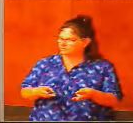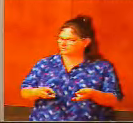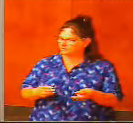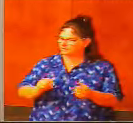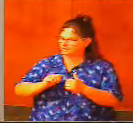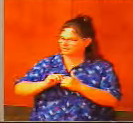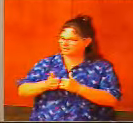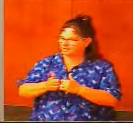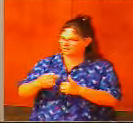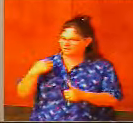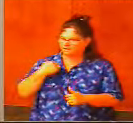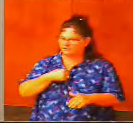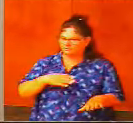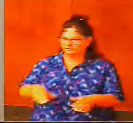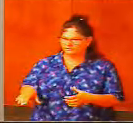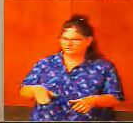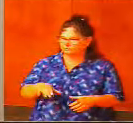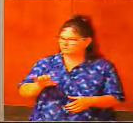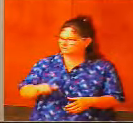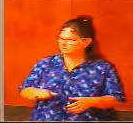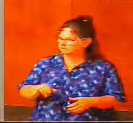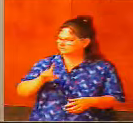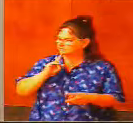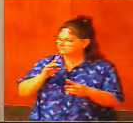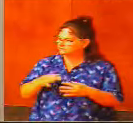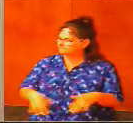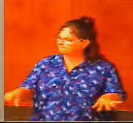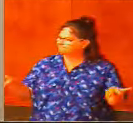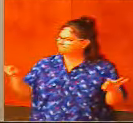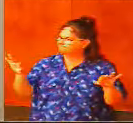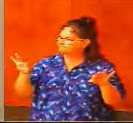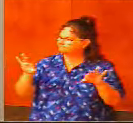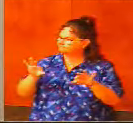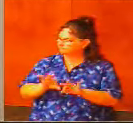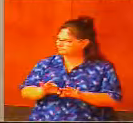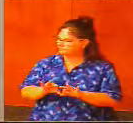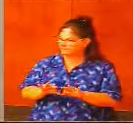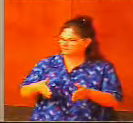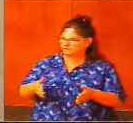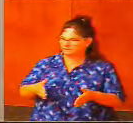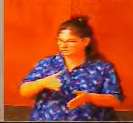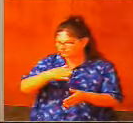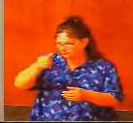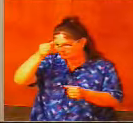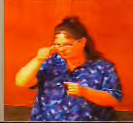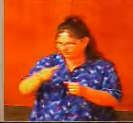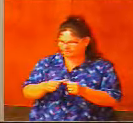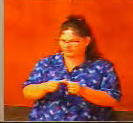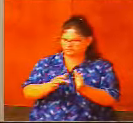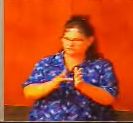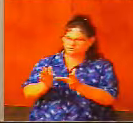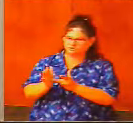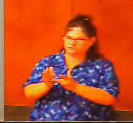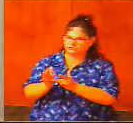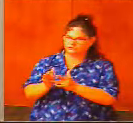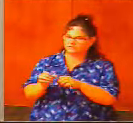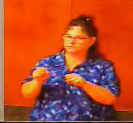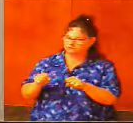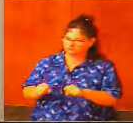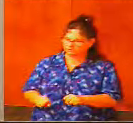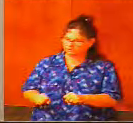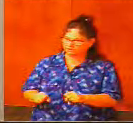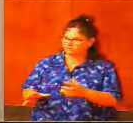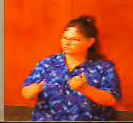And how we do that is vitally important. Let me remind you that Jesus could